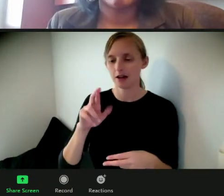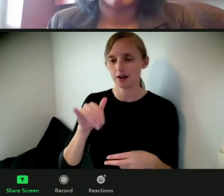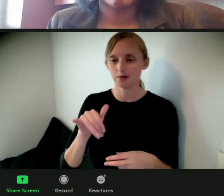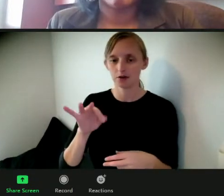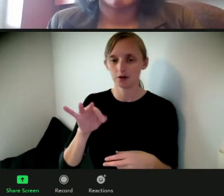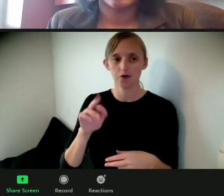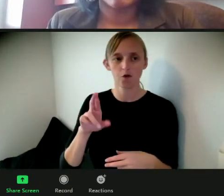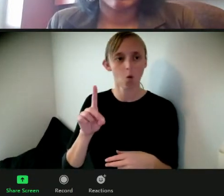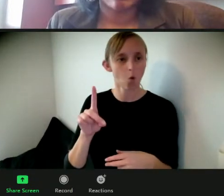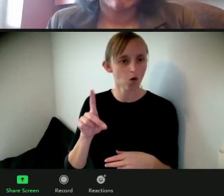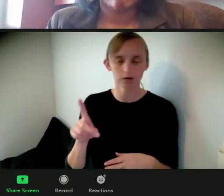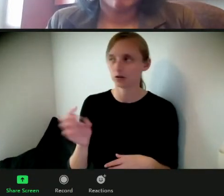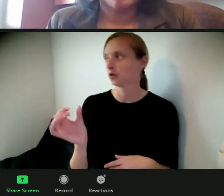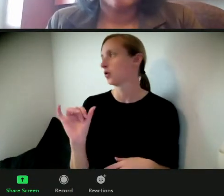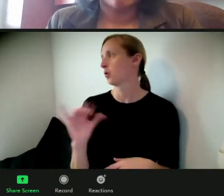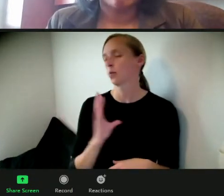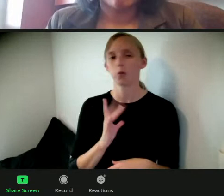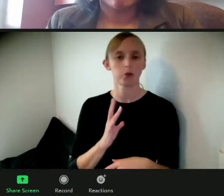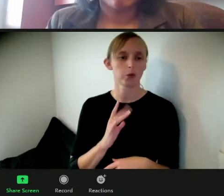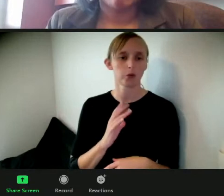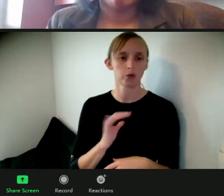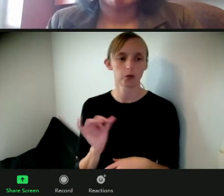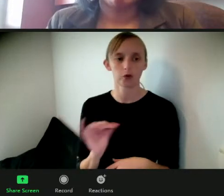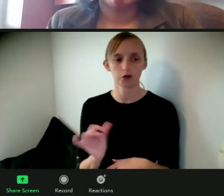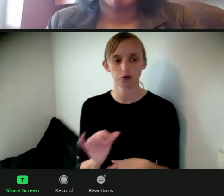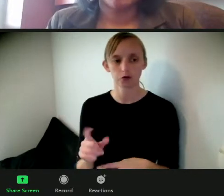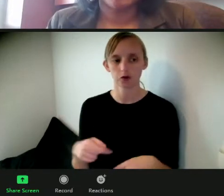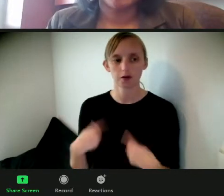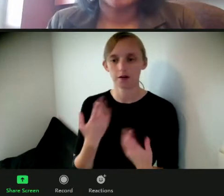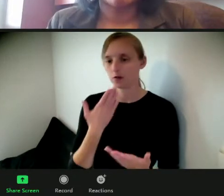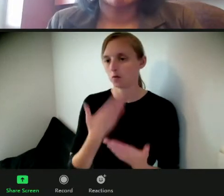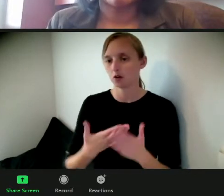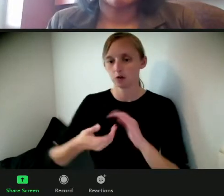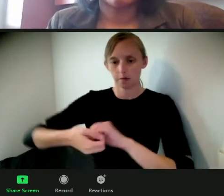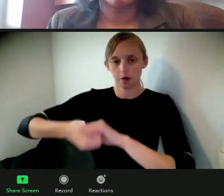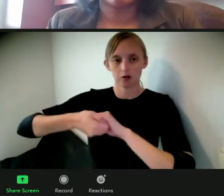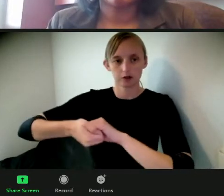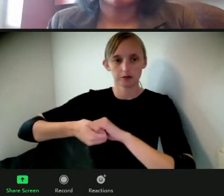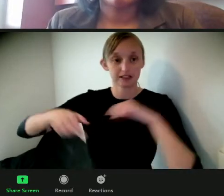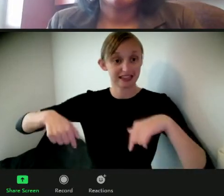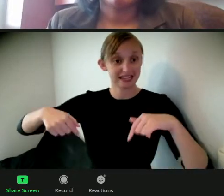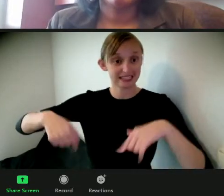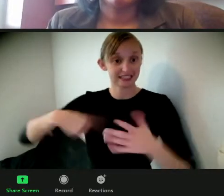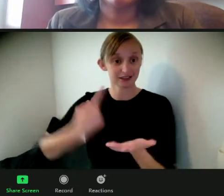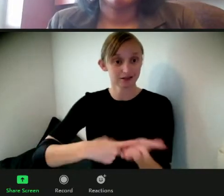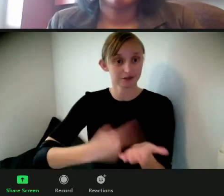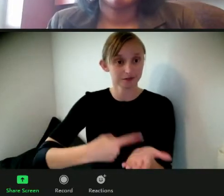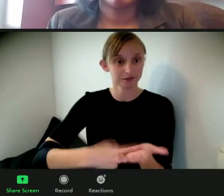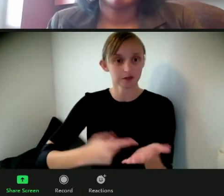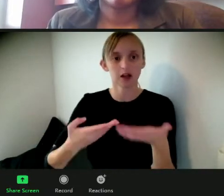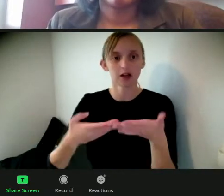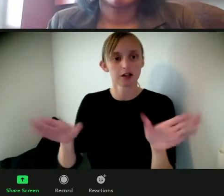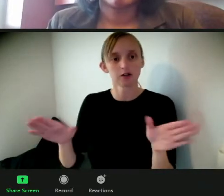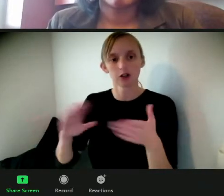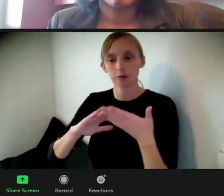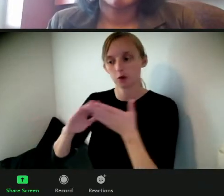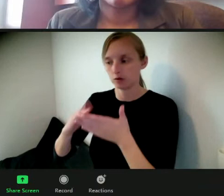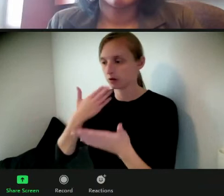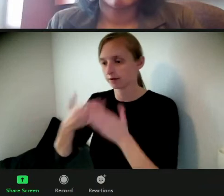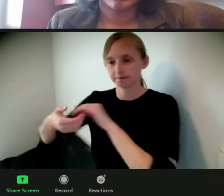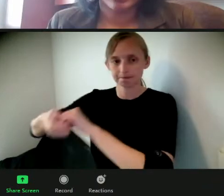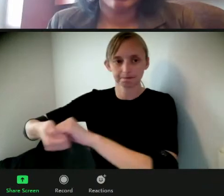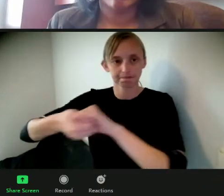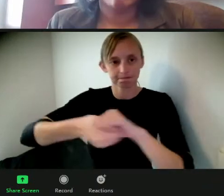we have had some really amazing partnerships on this town hall, but in general in the community to make sure that we're all